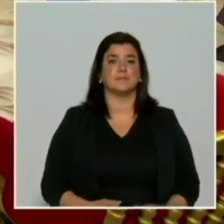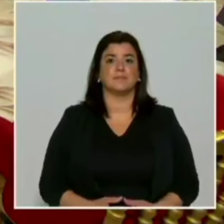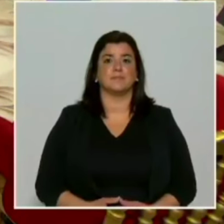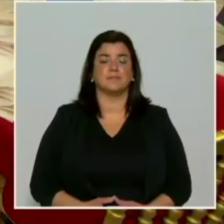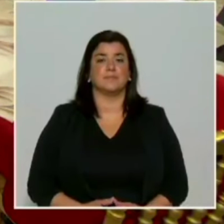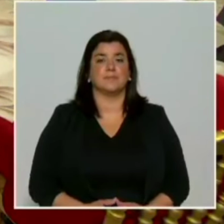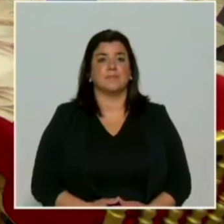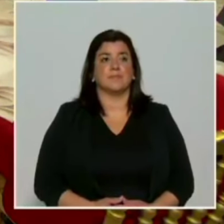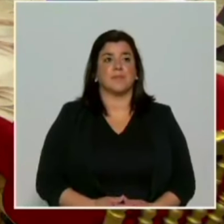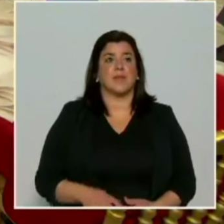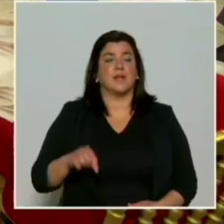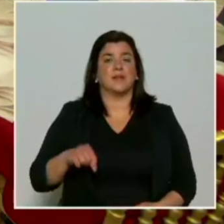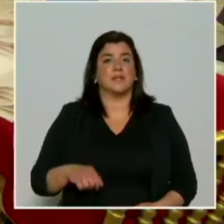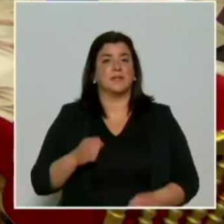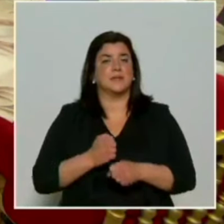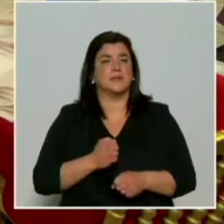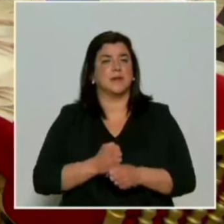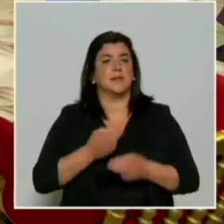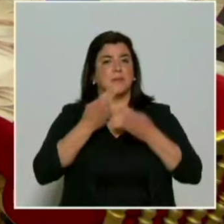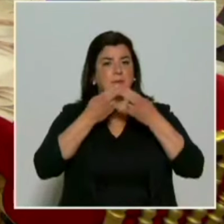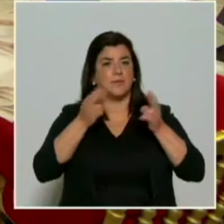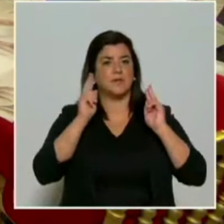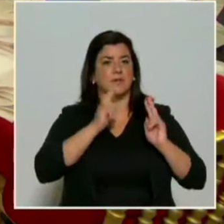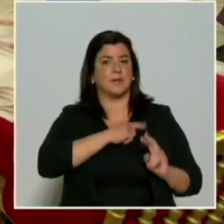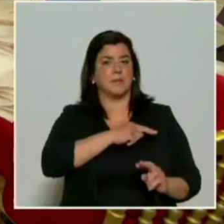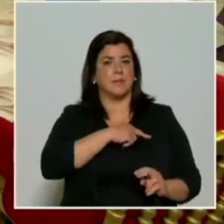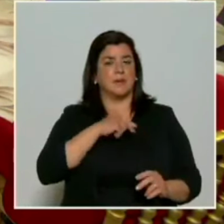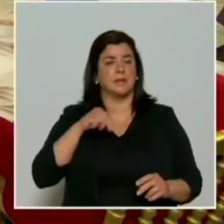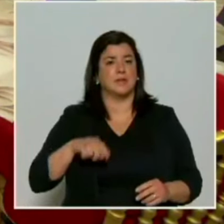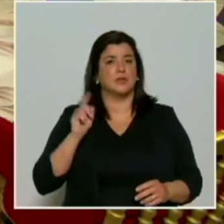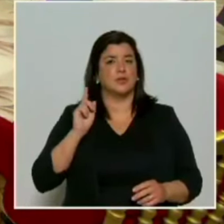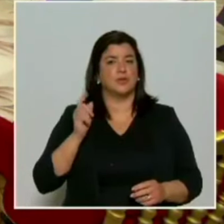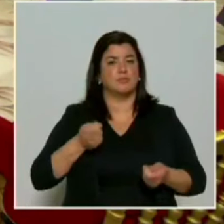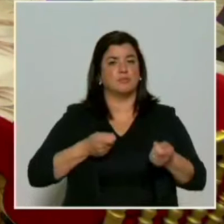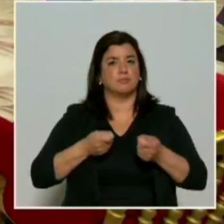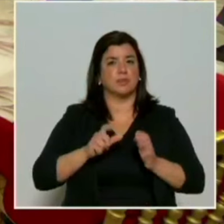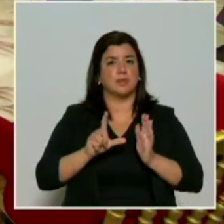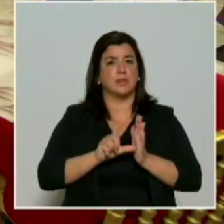ta' Malta qiegħed tmexxi d-dipartiment ta' liġi dwar l-ambjent u riżorsi għal tur